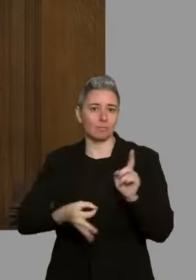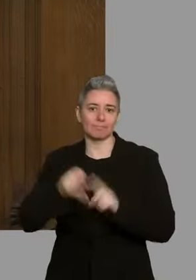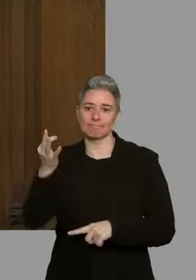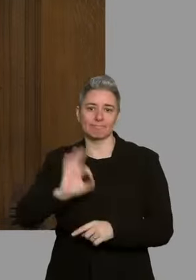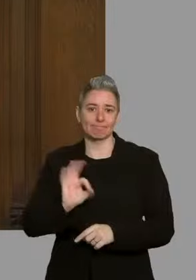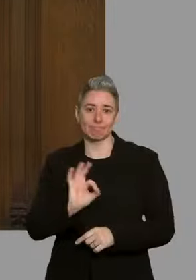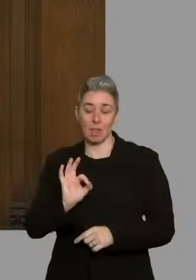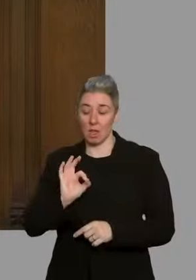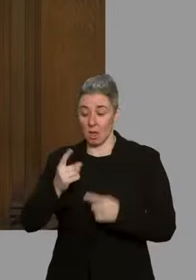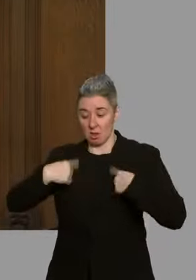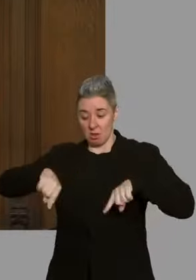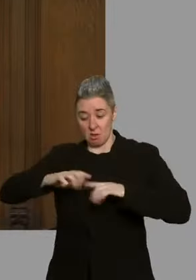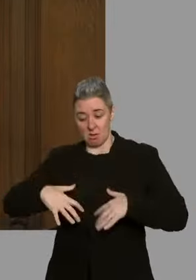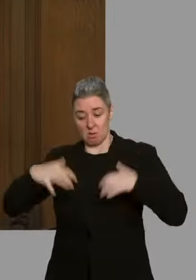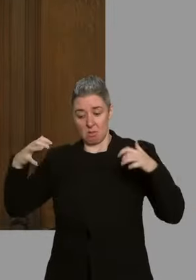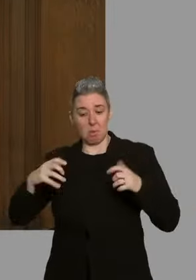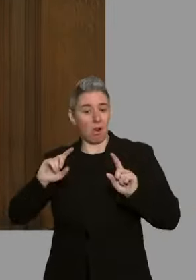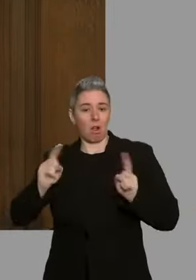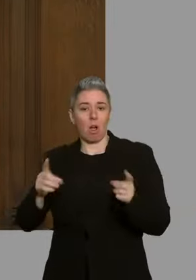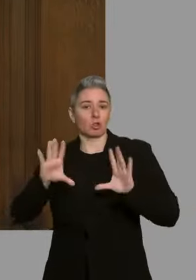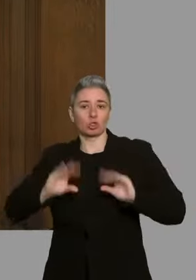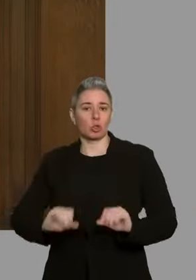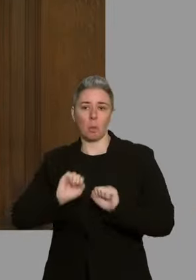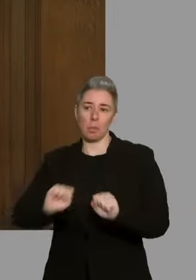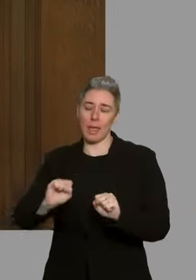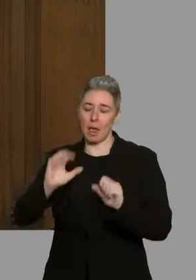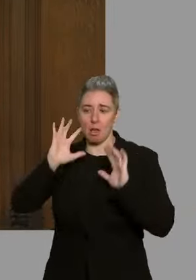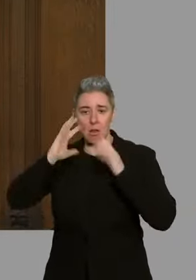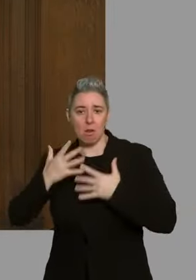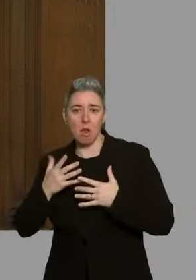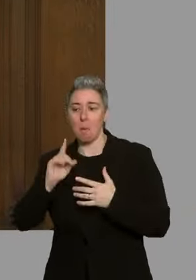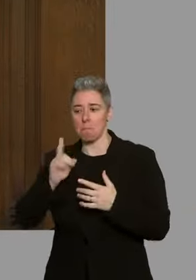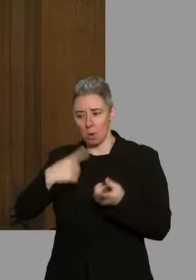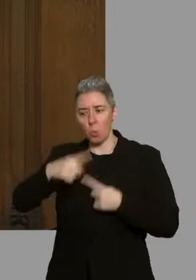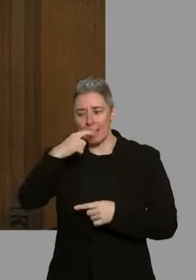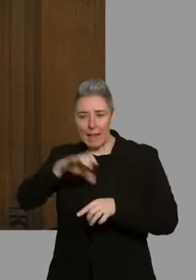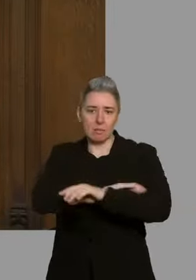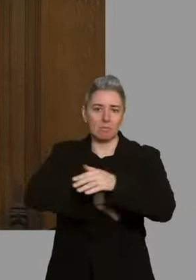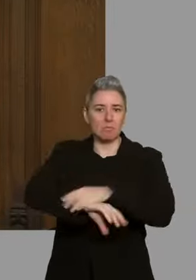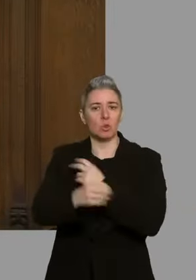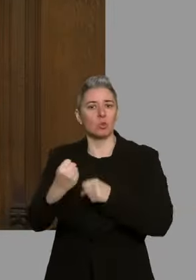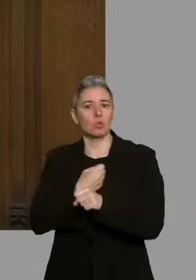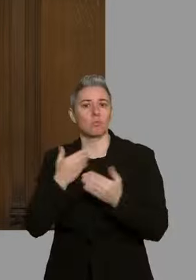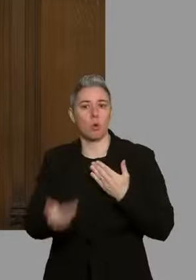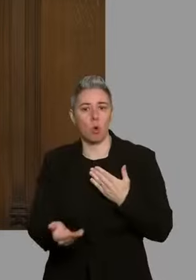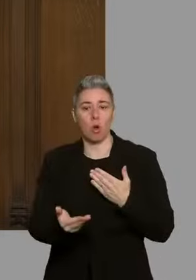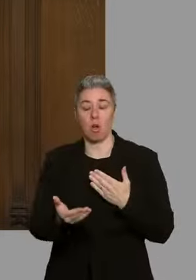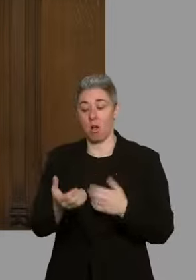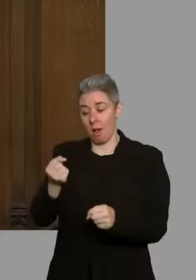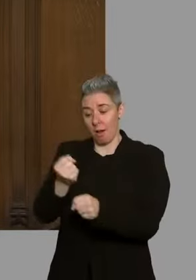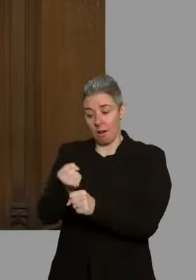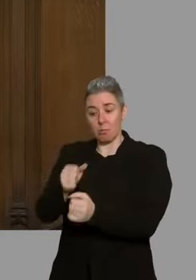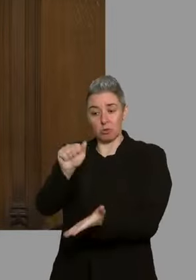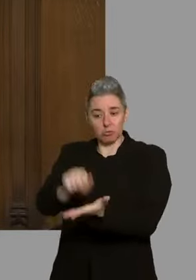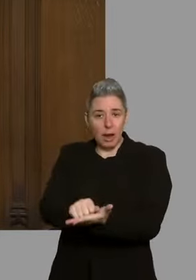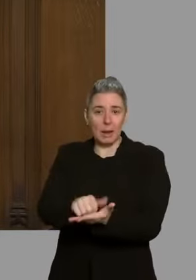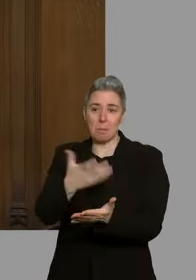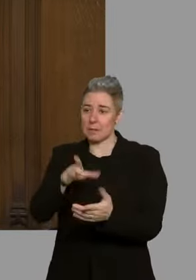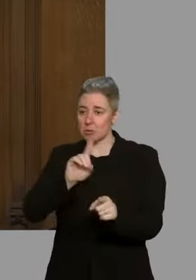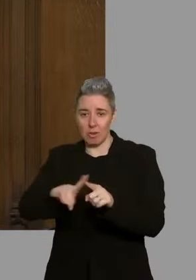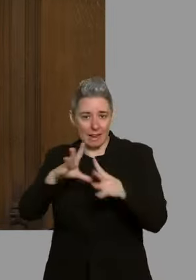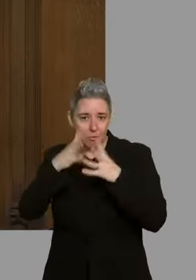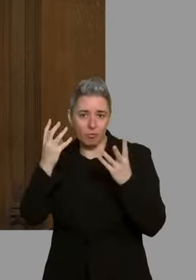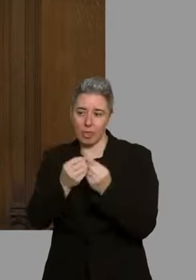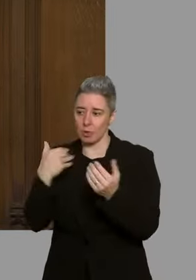This government have rightly used every tool at their disposal, sanctions on arms and trade and officials against Putin's